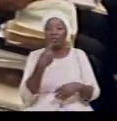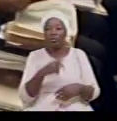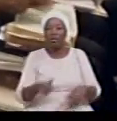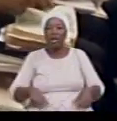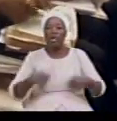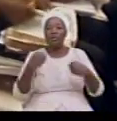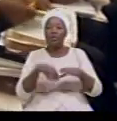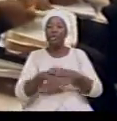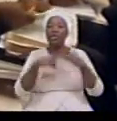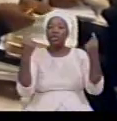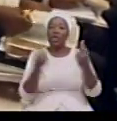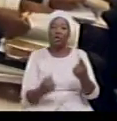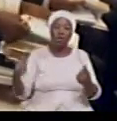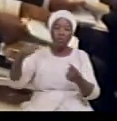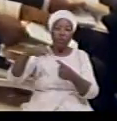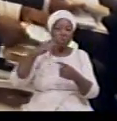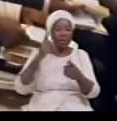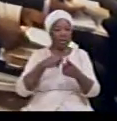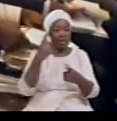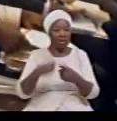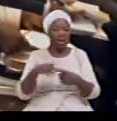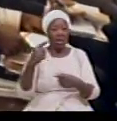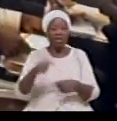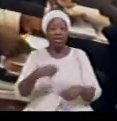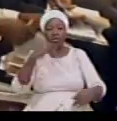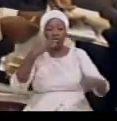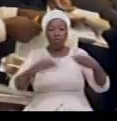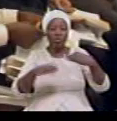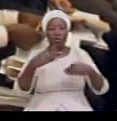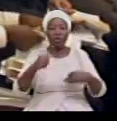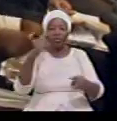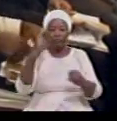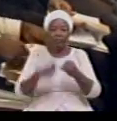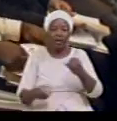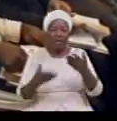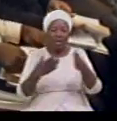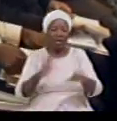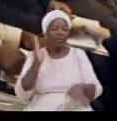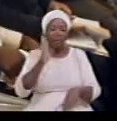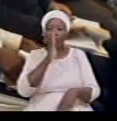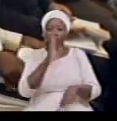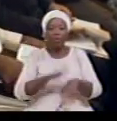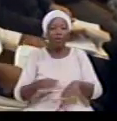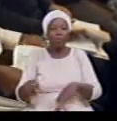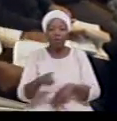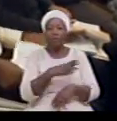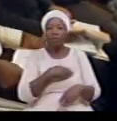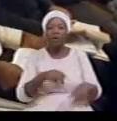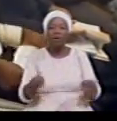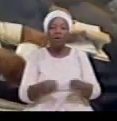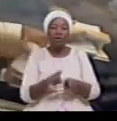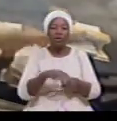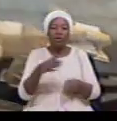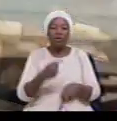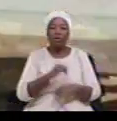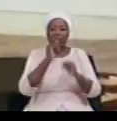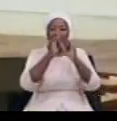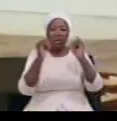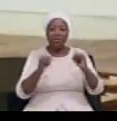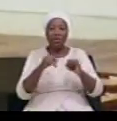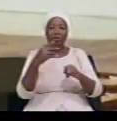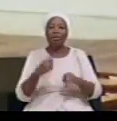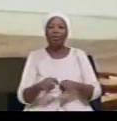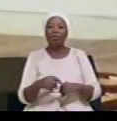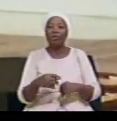death will be upon them. Against all the gods of Egypt will I execute judgment. I am